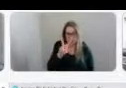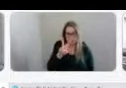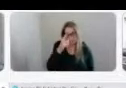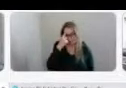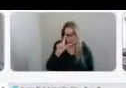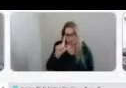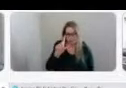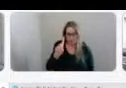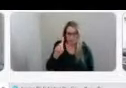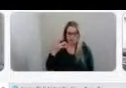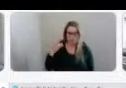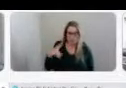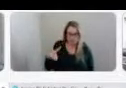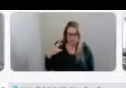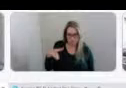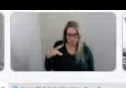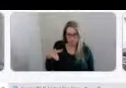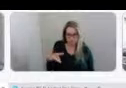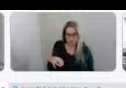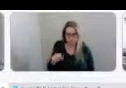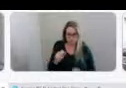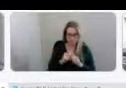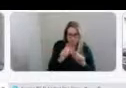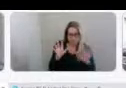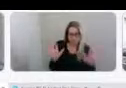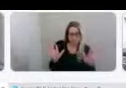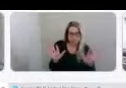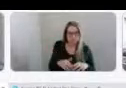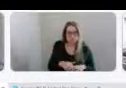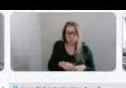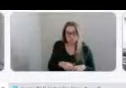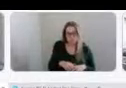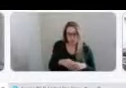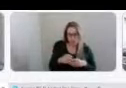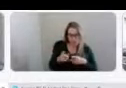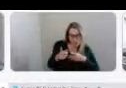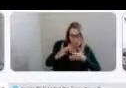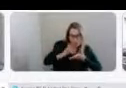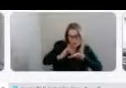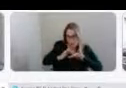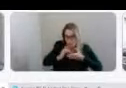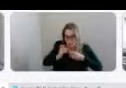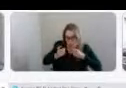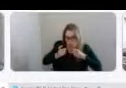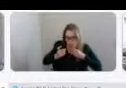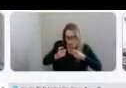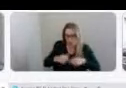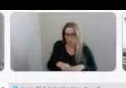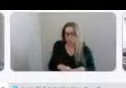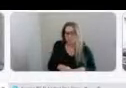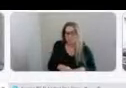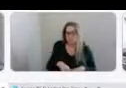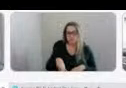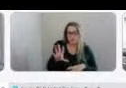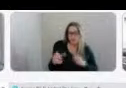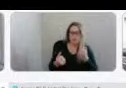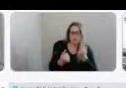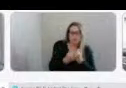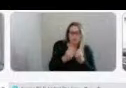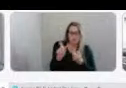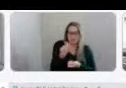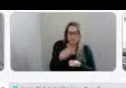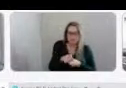ld17 it's obviously manipulated to support a certain position competitive